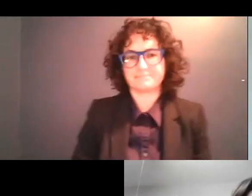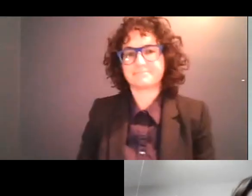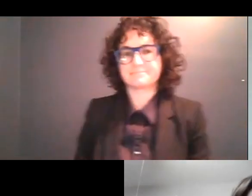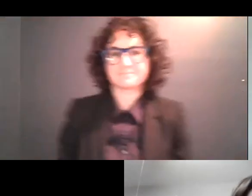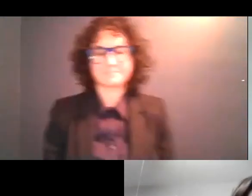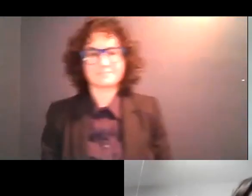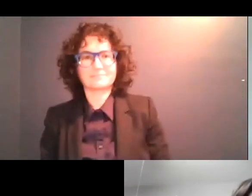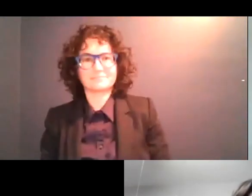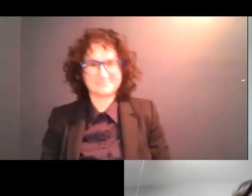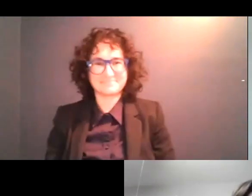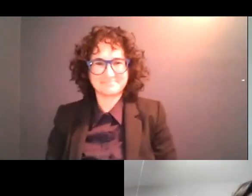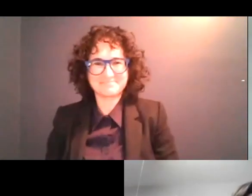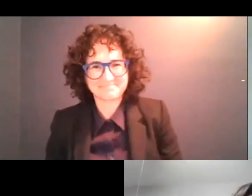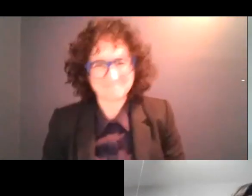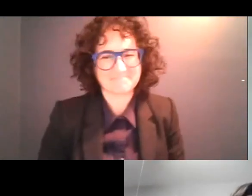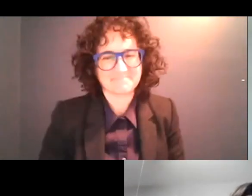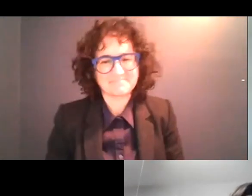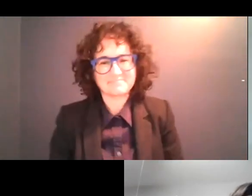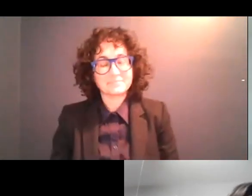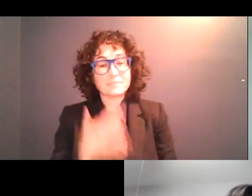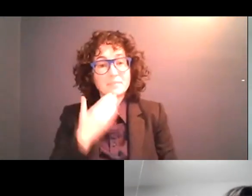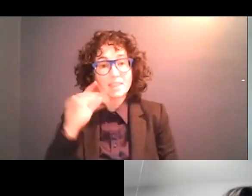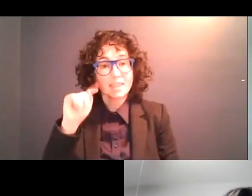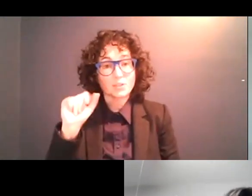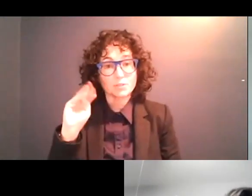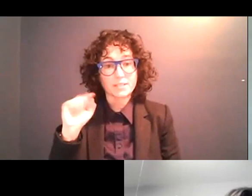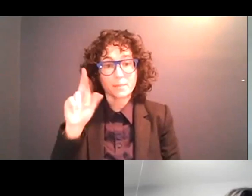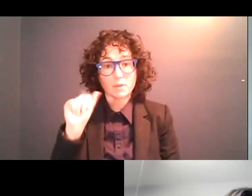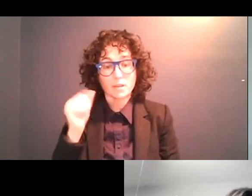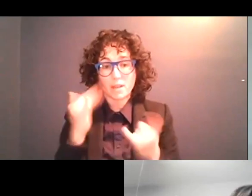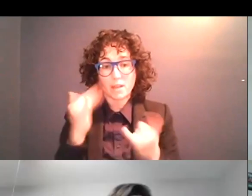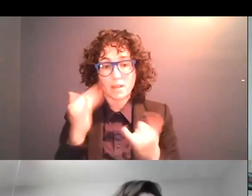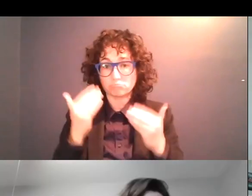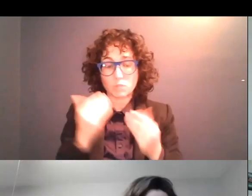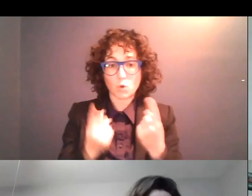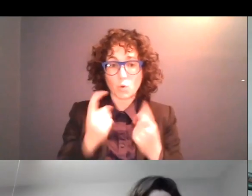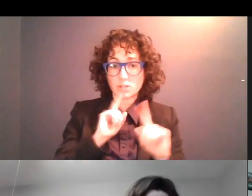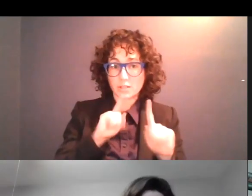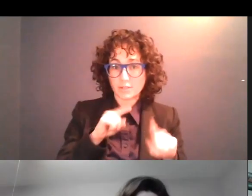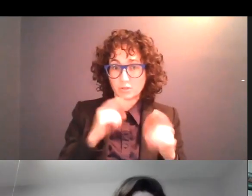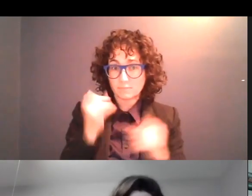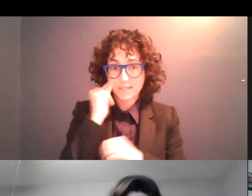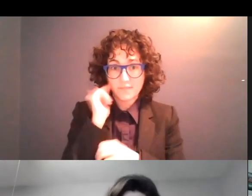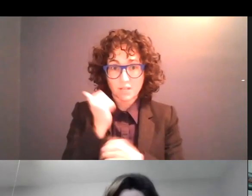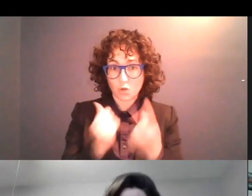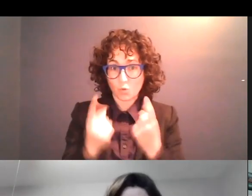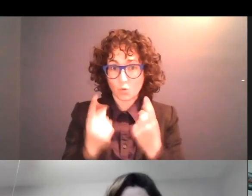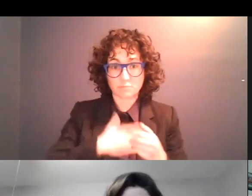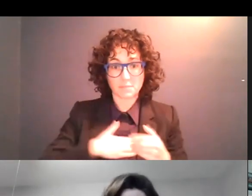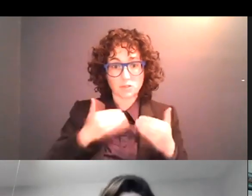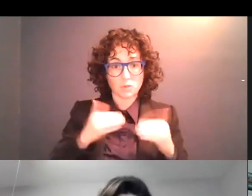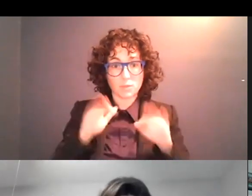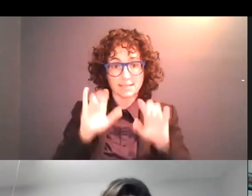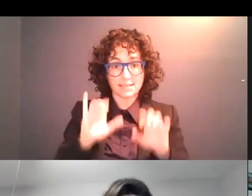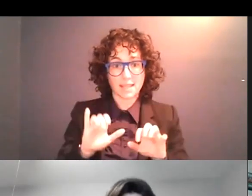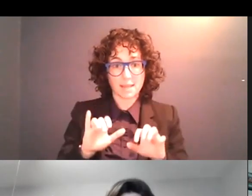Thanks, Tamara. We're now going to go through some Q&A. So if you have questions, please type them in here into the Zoom and we'll make